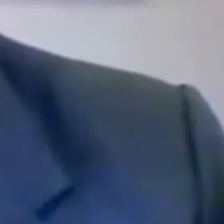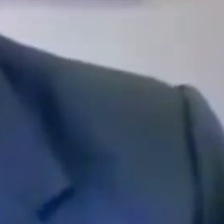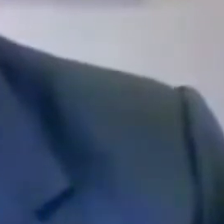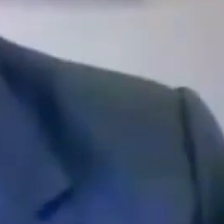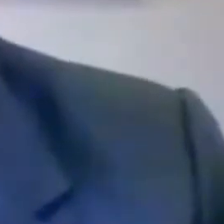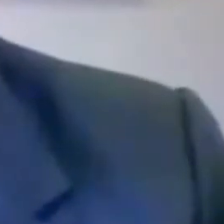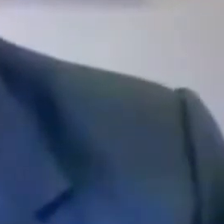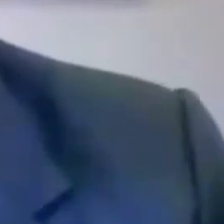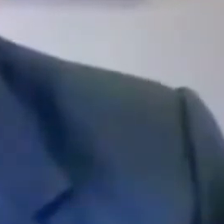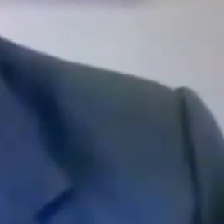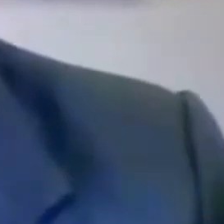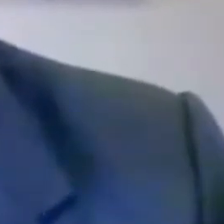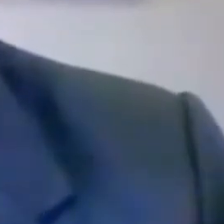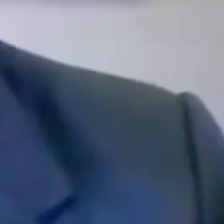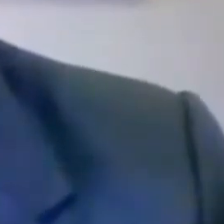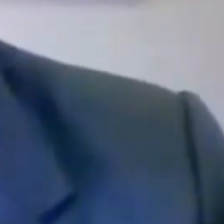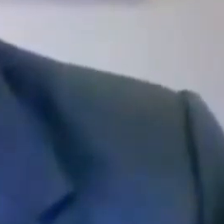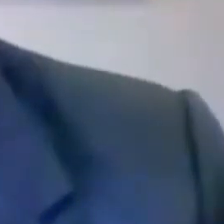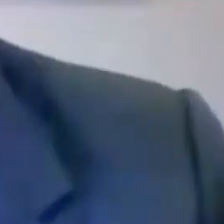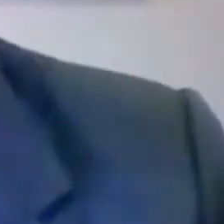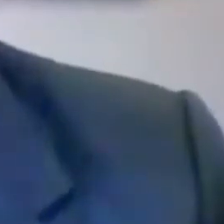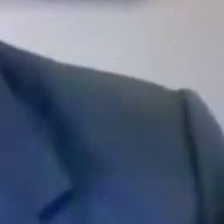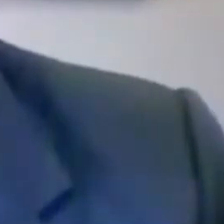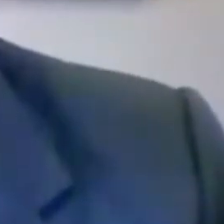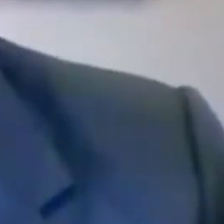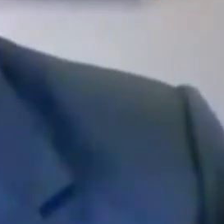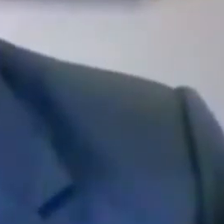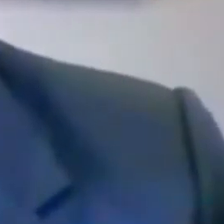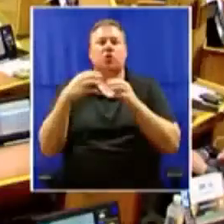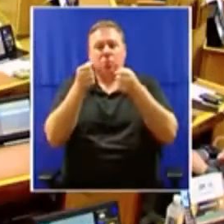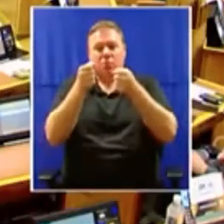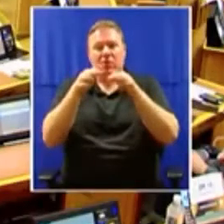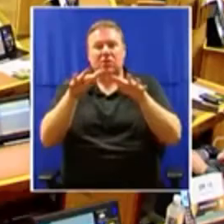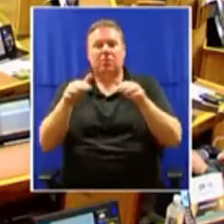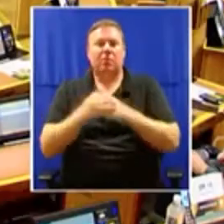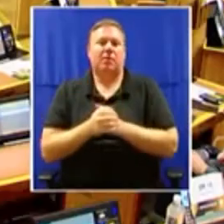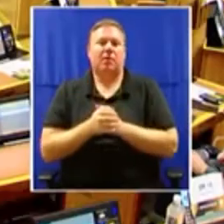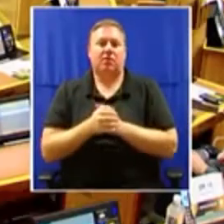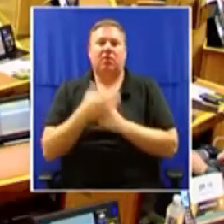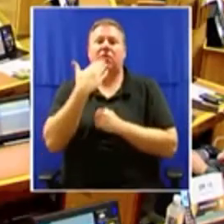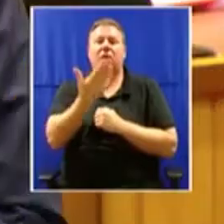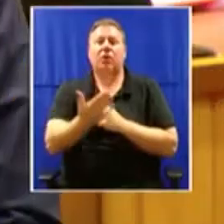and dangerous prisoners? Thank you. The Honorable the Minister.